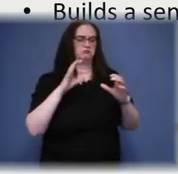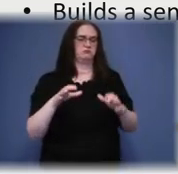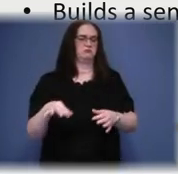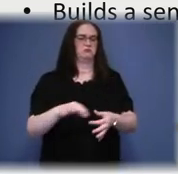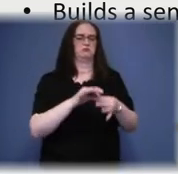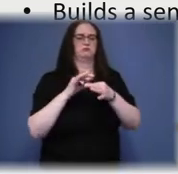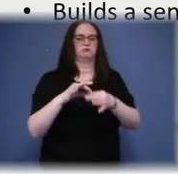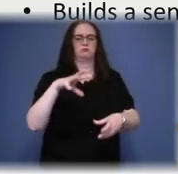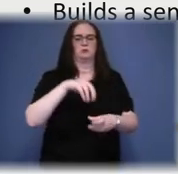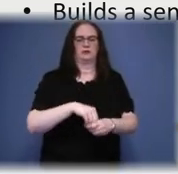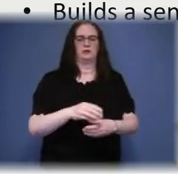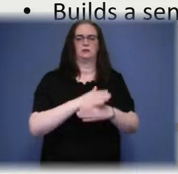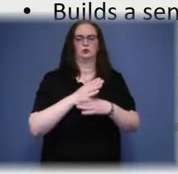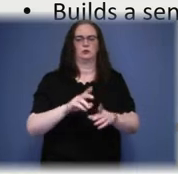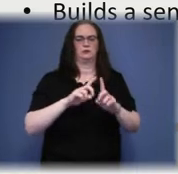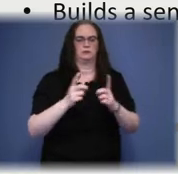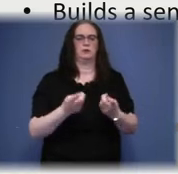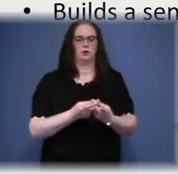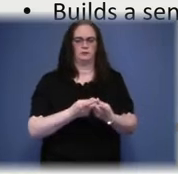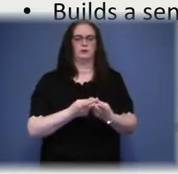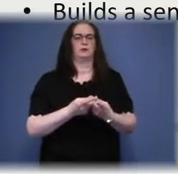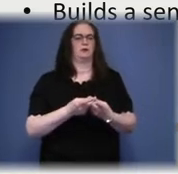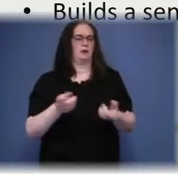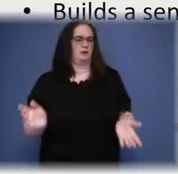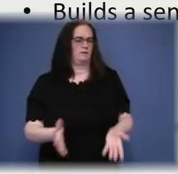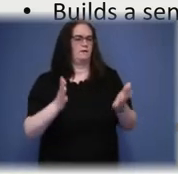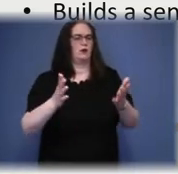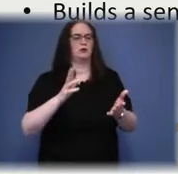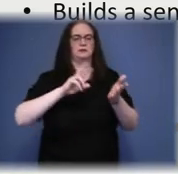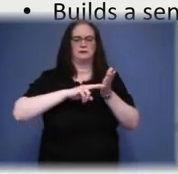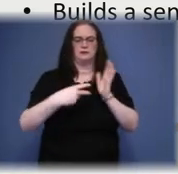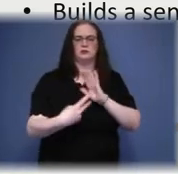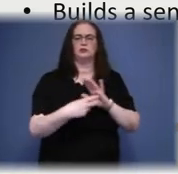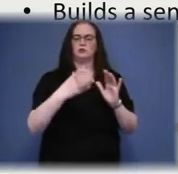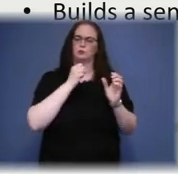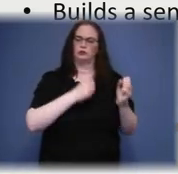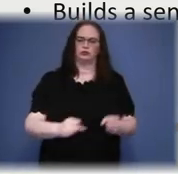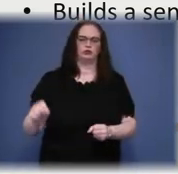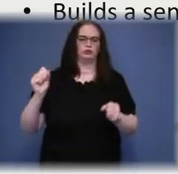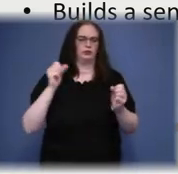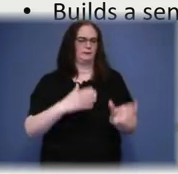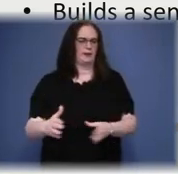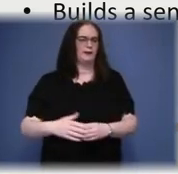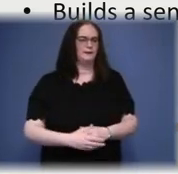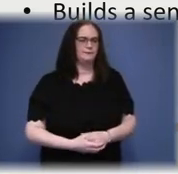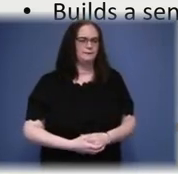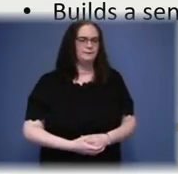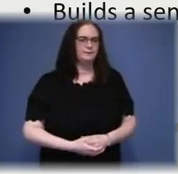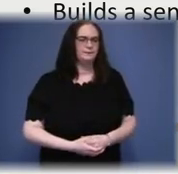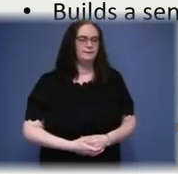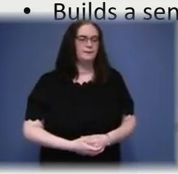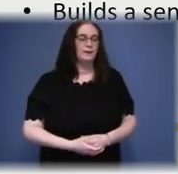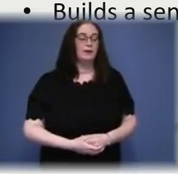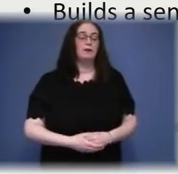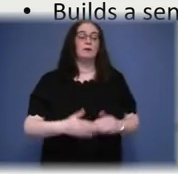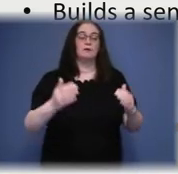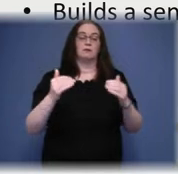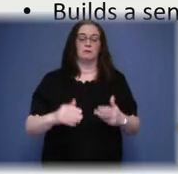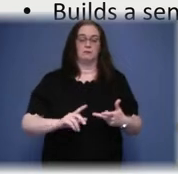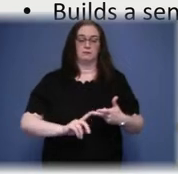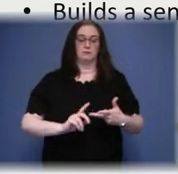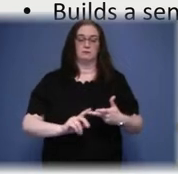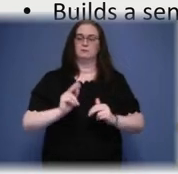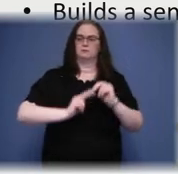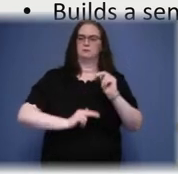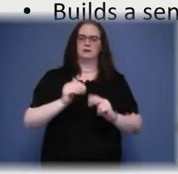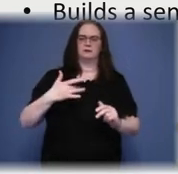cohesion within and between departments, and fosters intentionality with strategic planning. And three, builds a